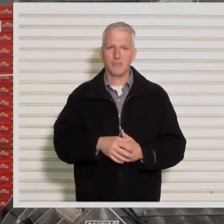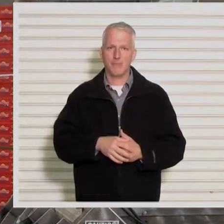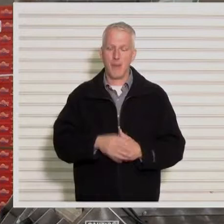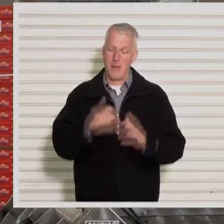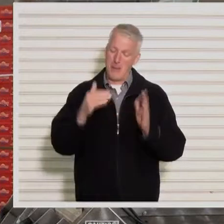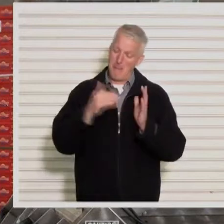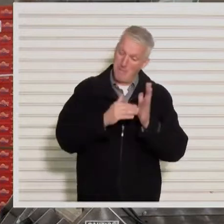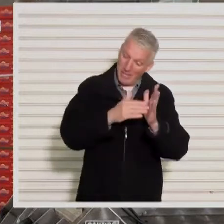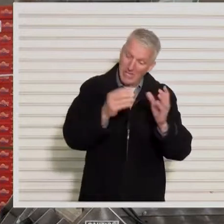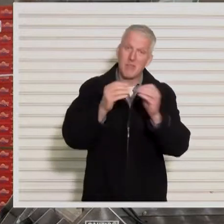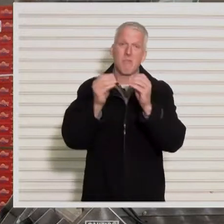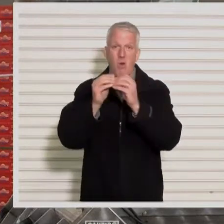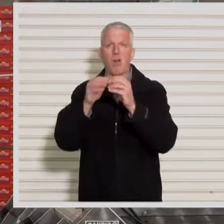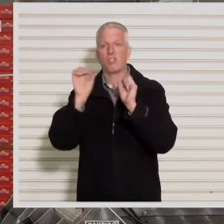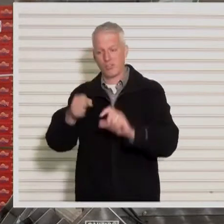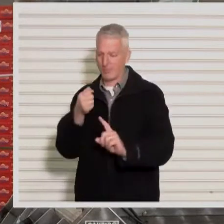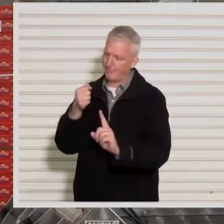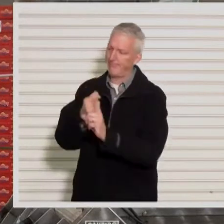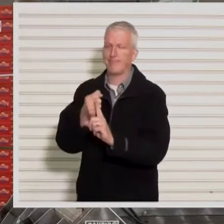millions more